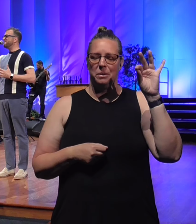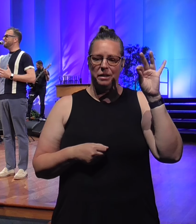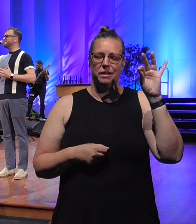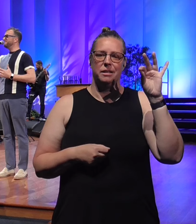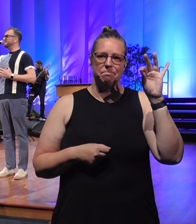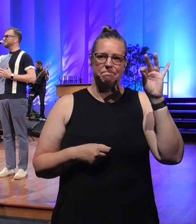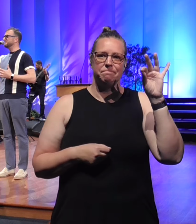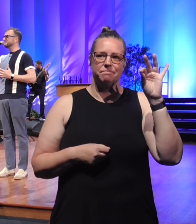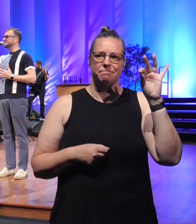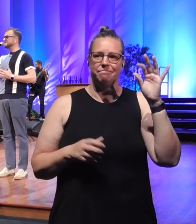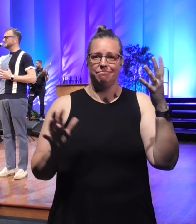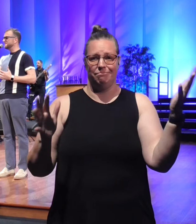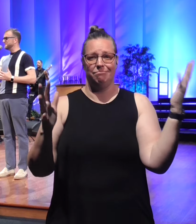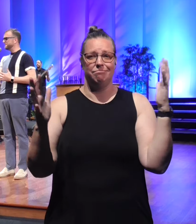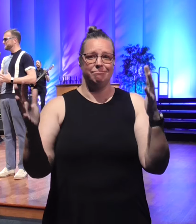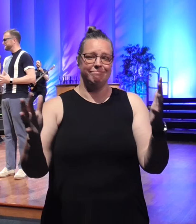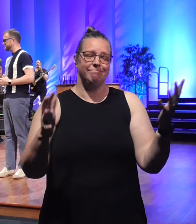soul.